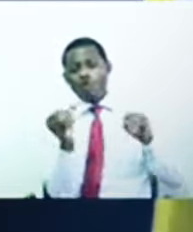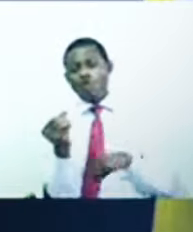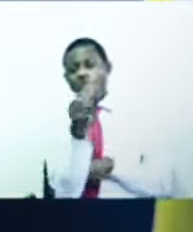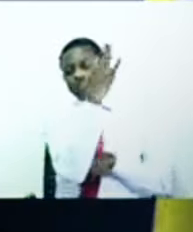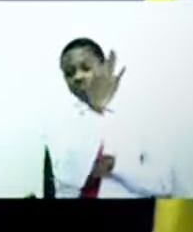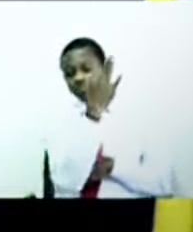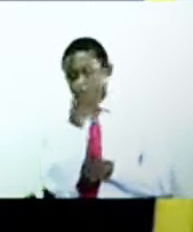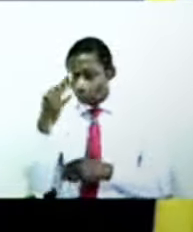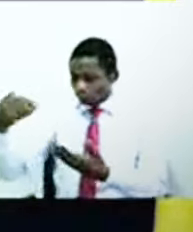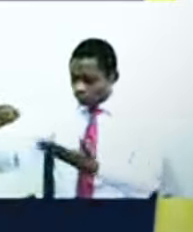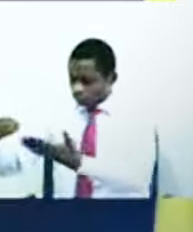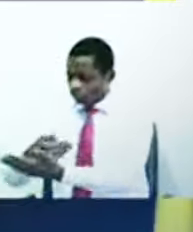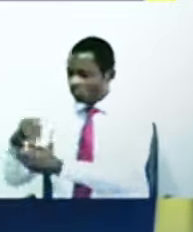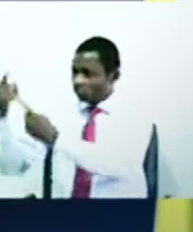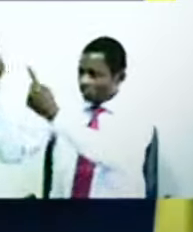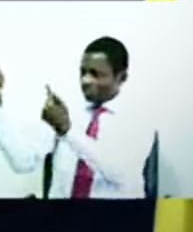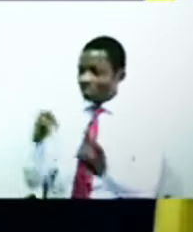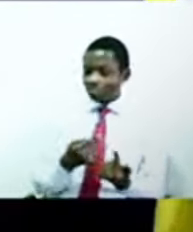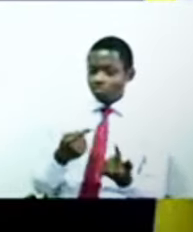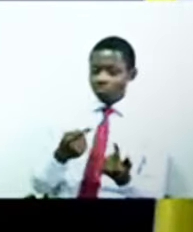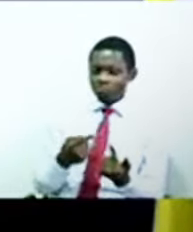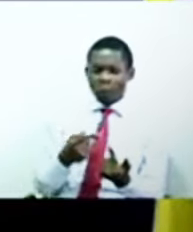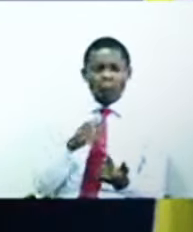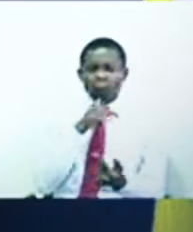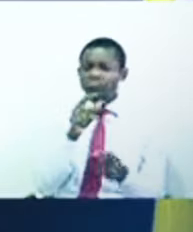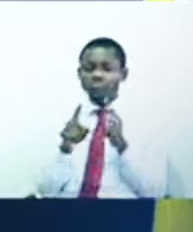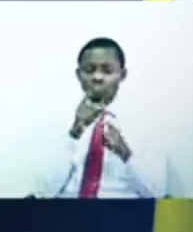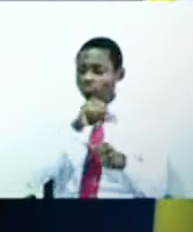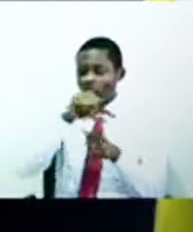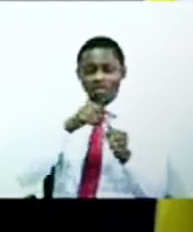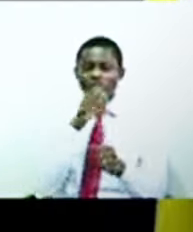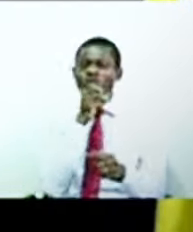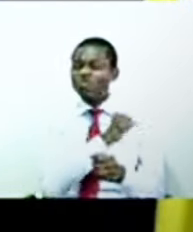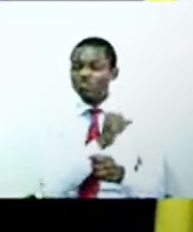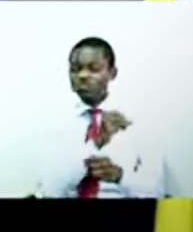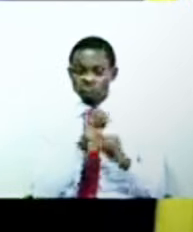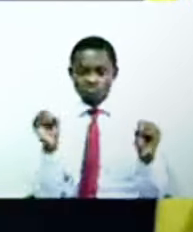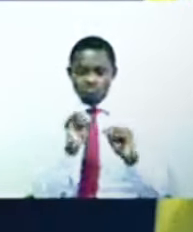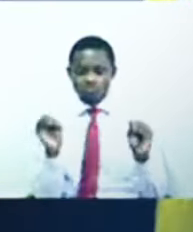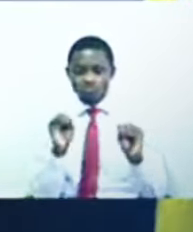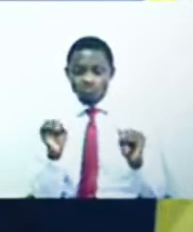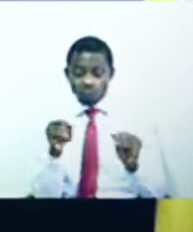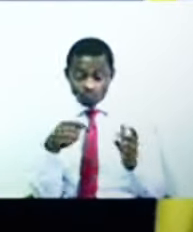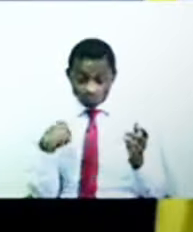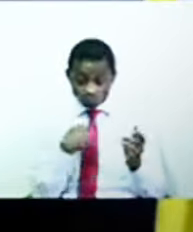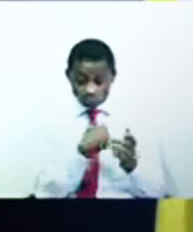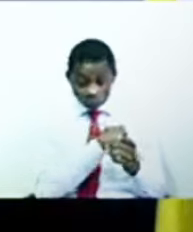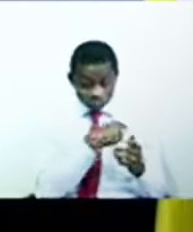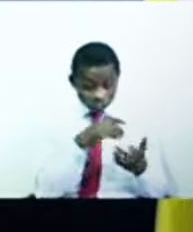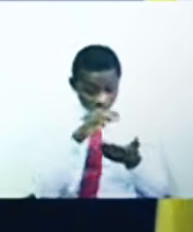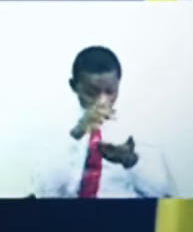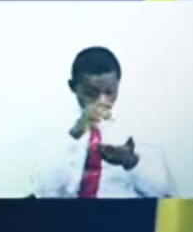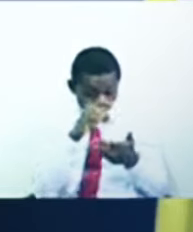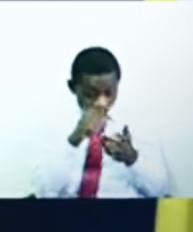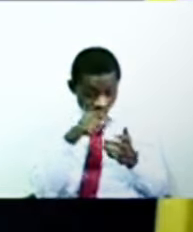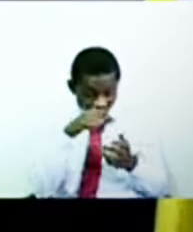come. We are not talking about the old. We are talking about the new that has